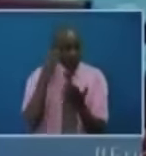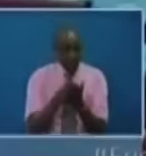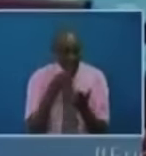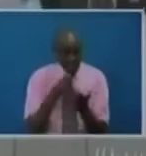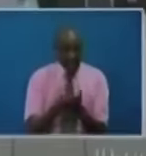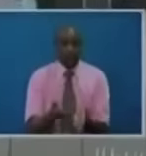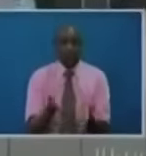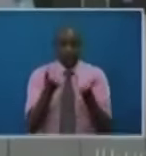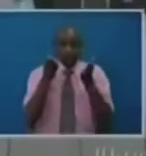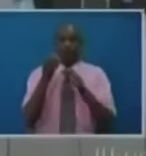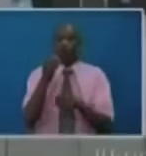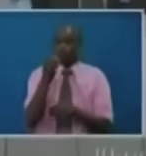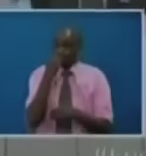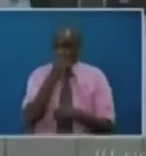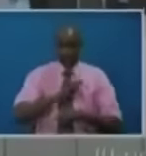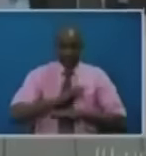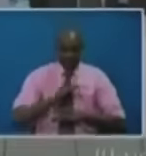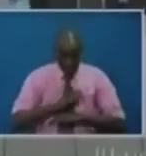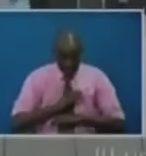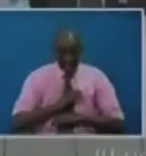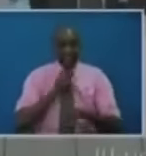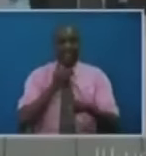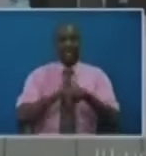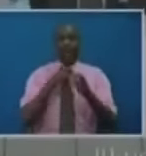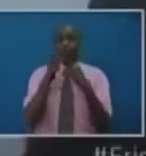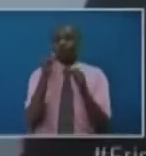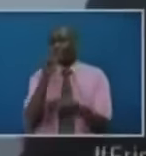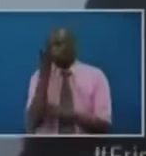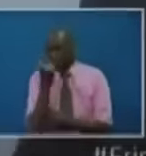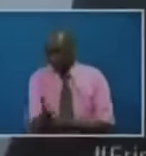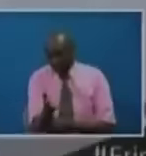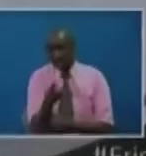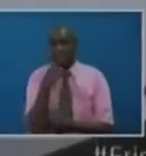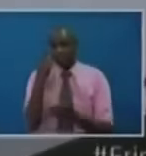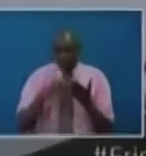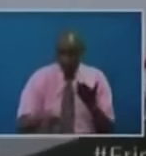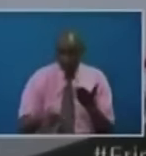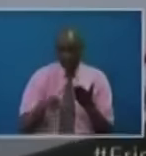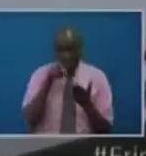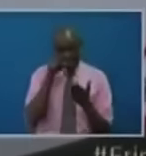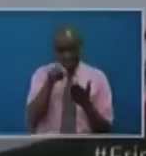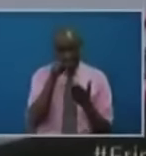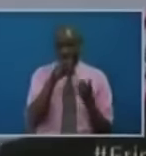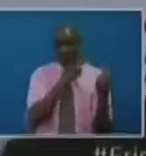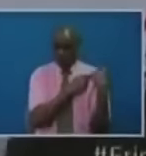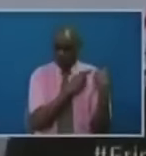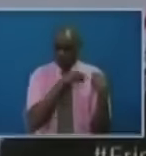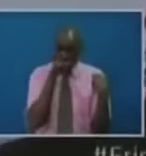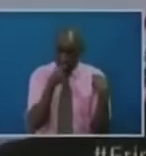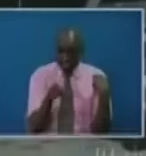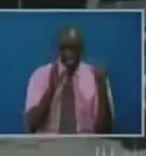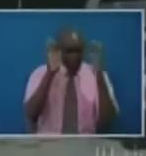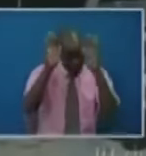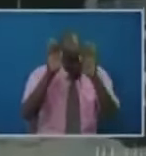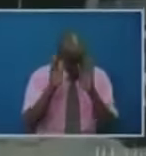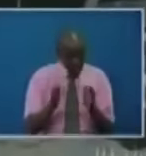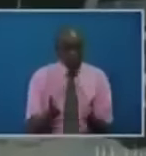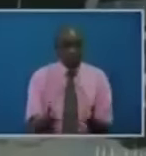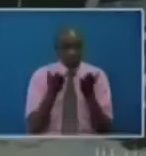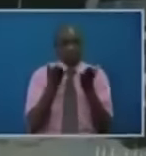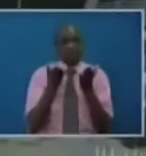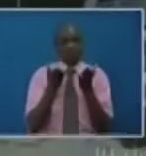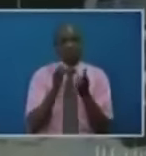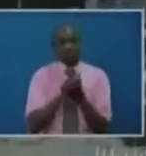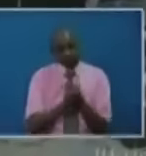improved food security. While speaking in Nairobi earlier today, research leaders pointed that the role of research was critical in boosting output.